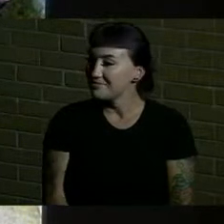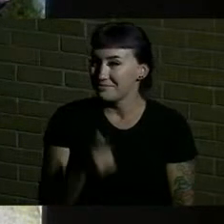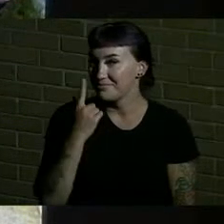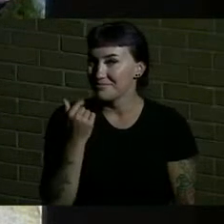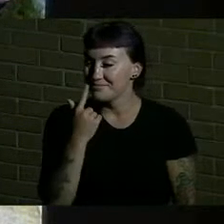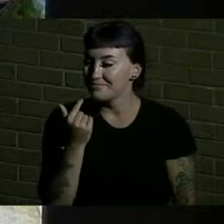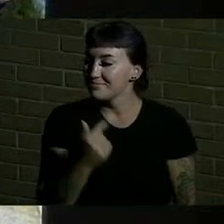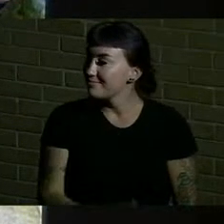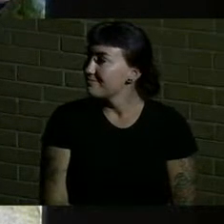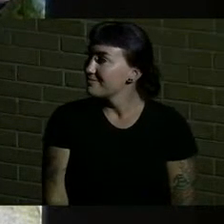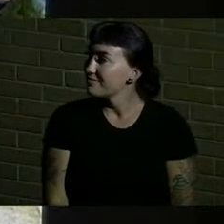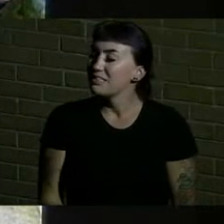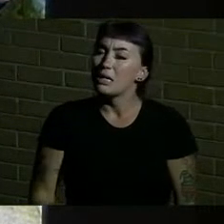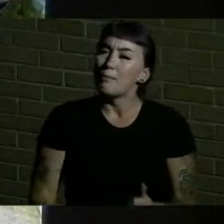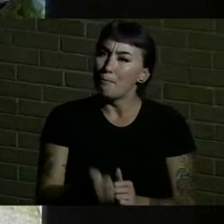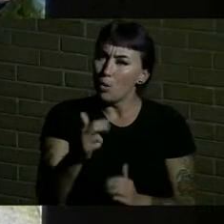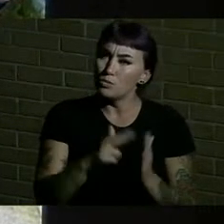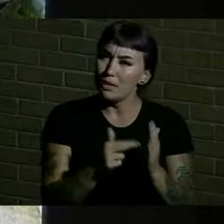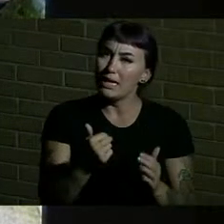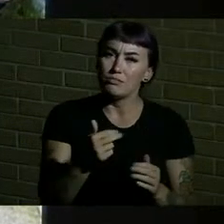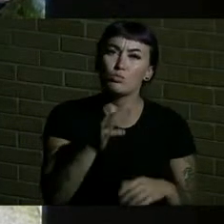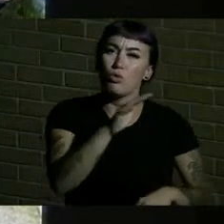And most of the paint made it onto the box.